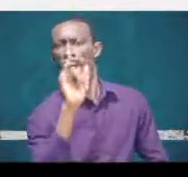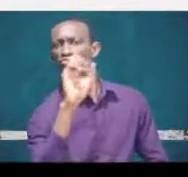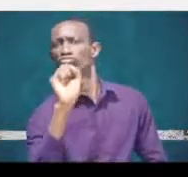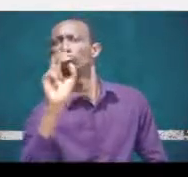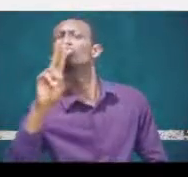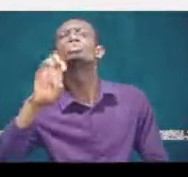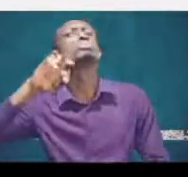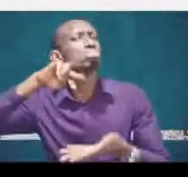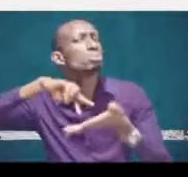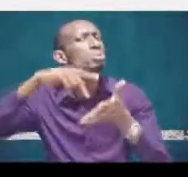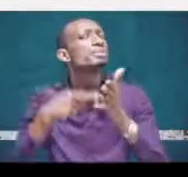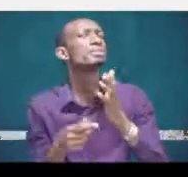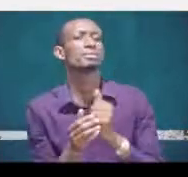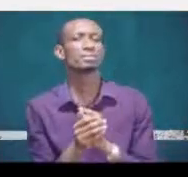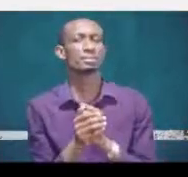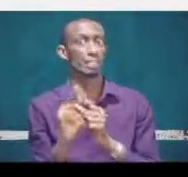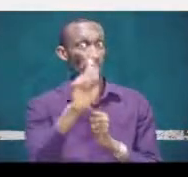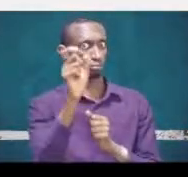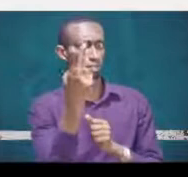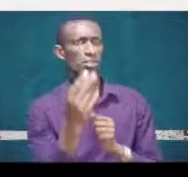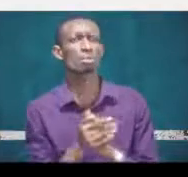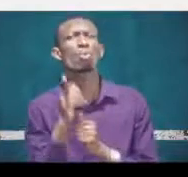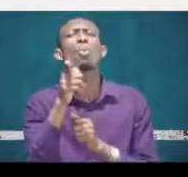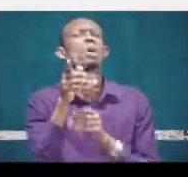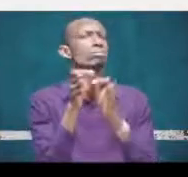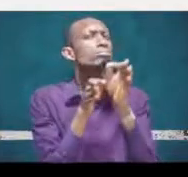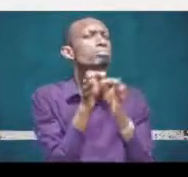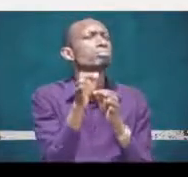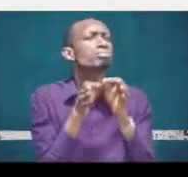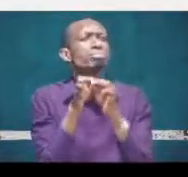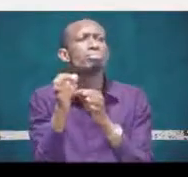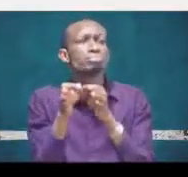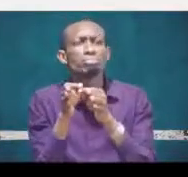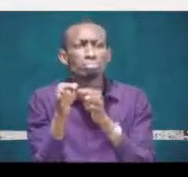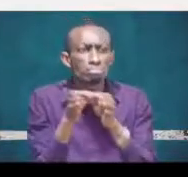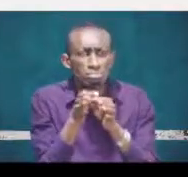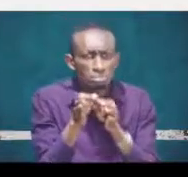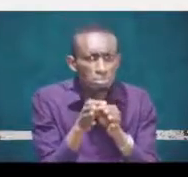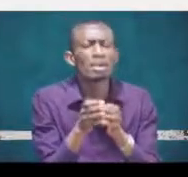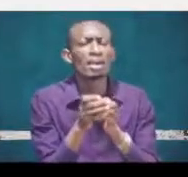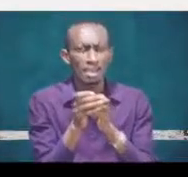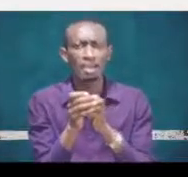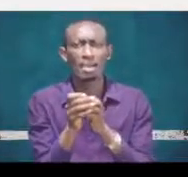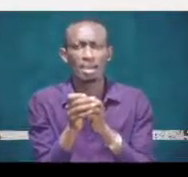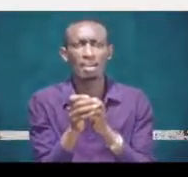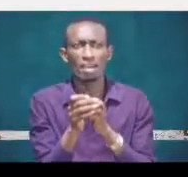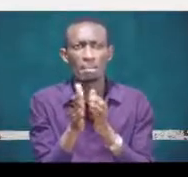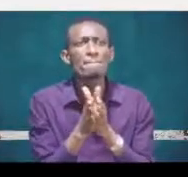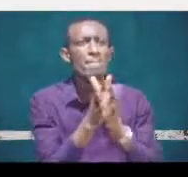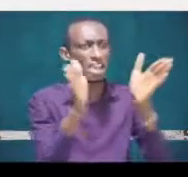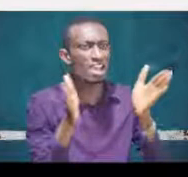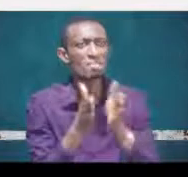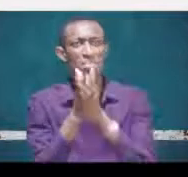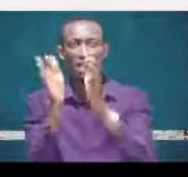a tissue. Question number 2, explain functions and location of the following tissues in